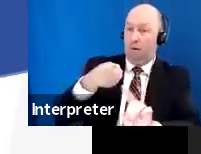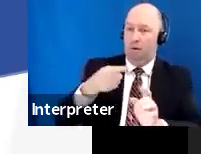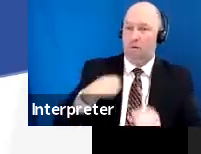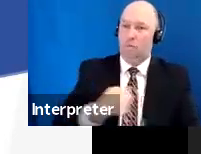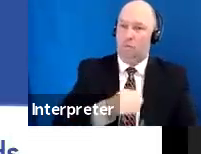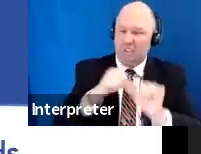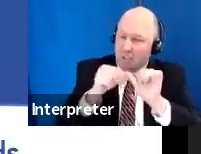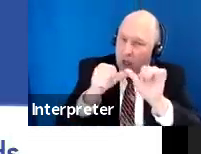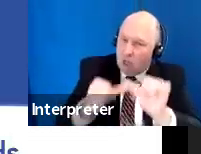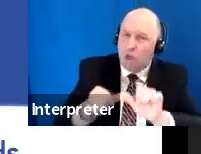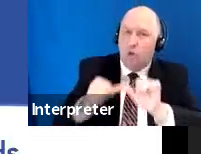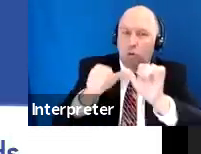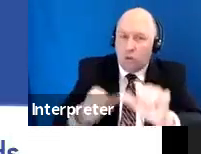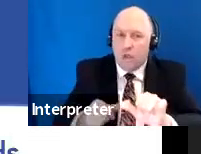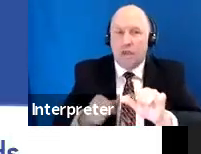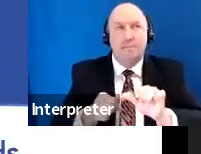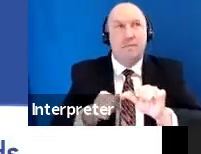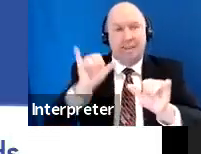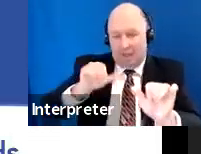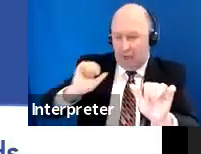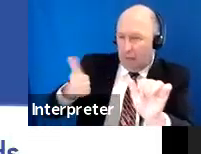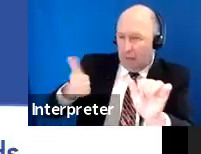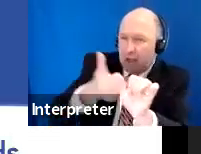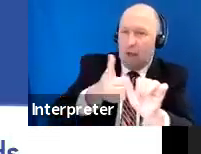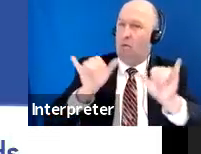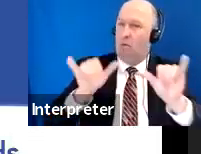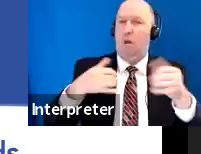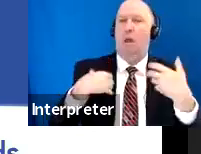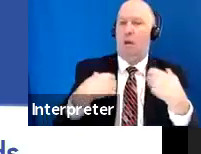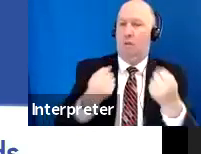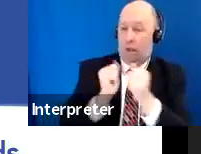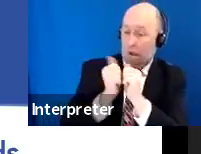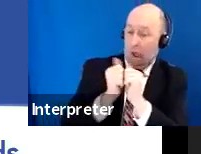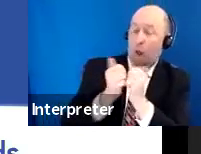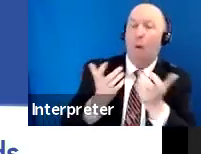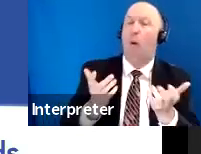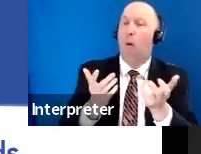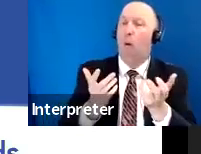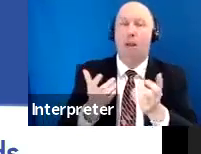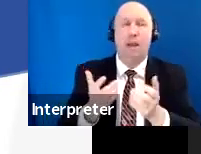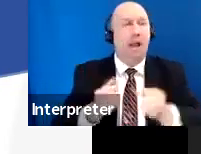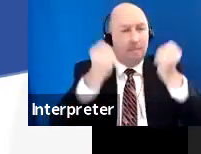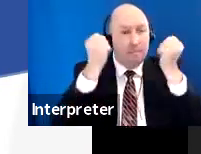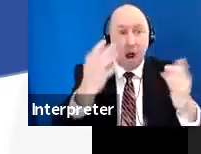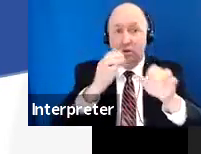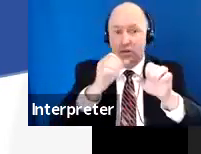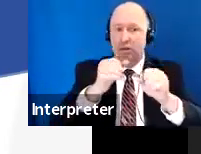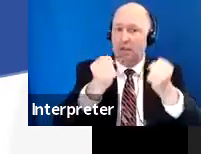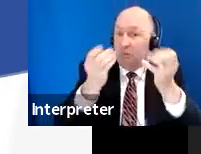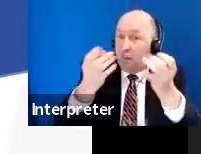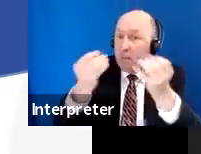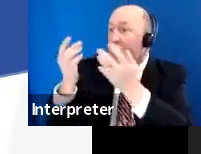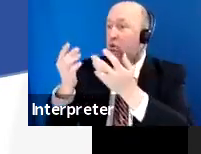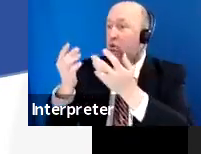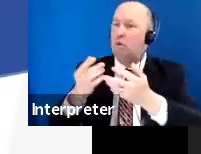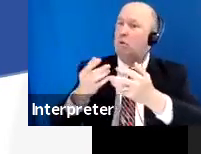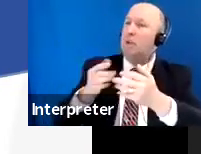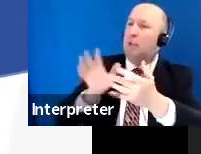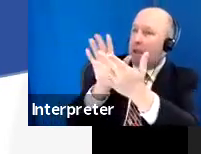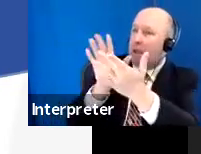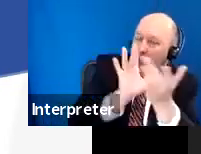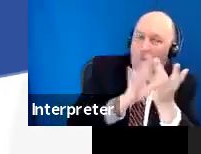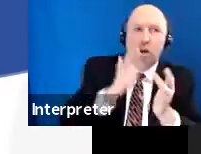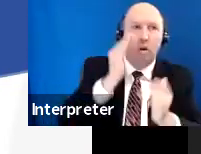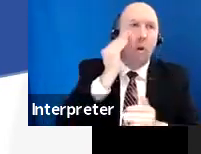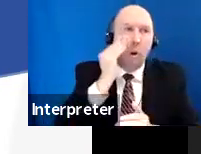continuously need to make sure that we're staying informed to stay healthy by accessing as much information you can about the vaccine, about COVID,